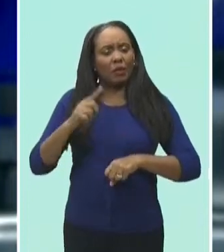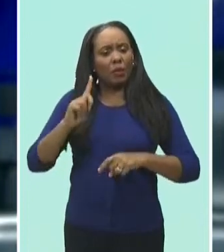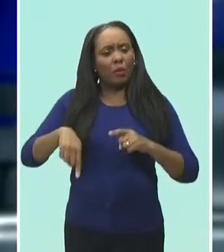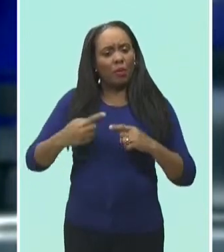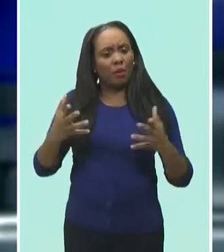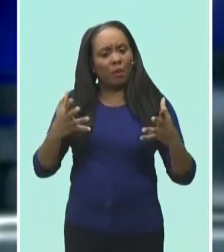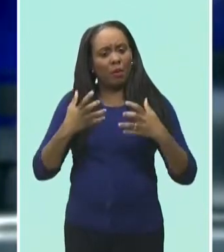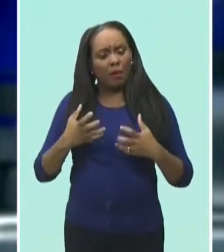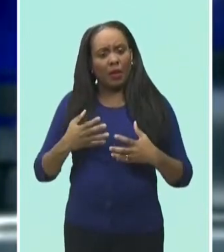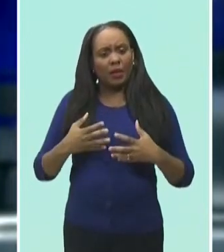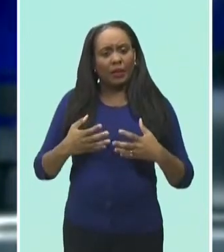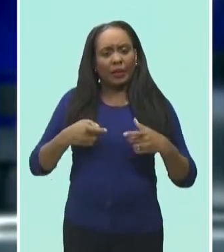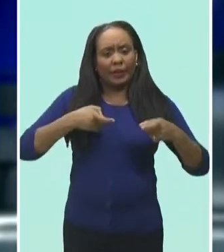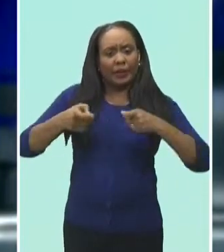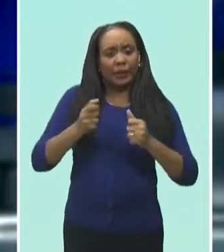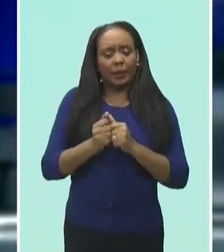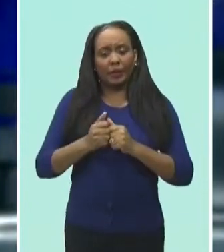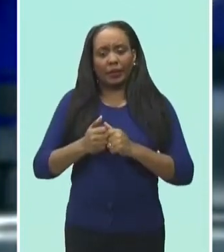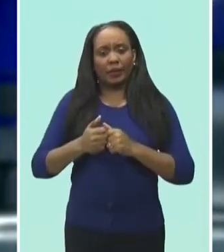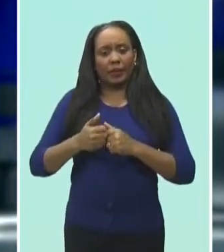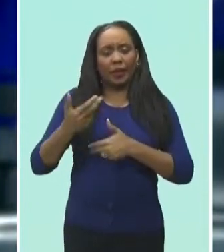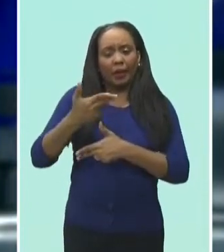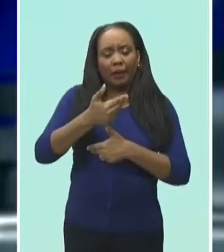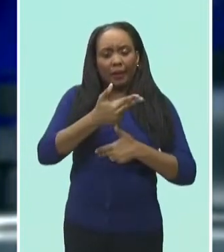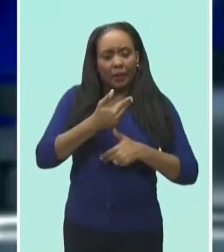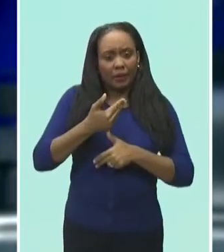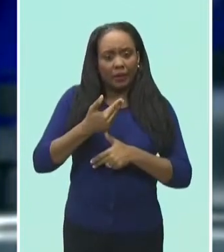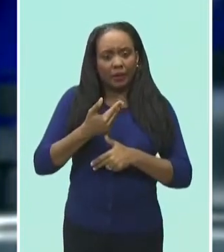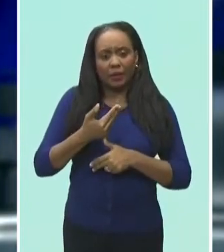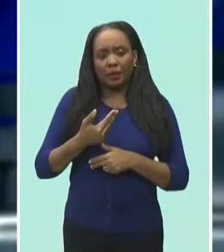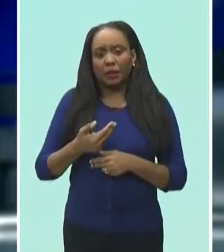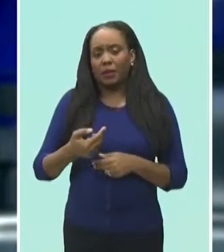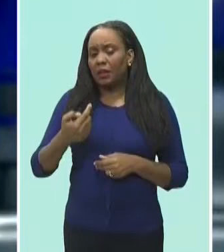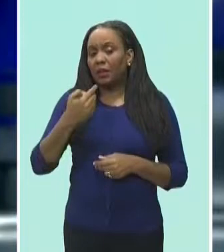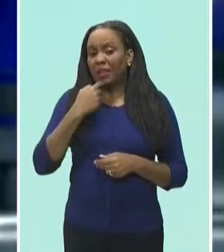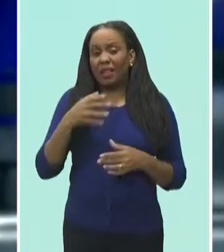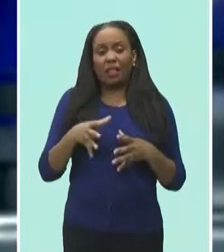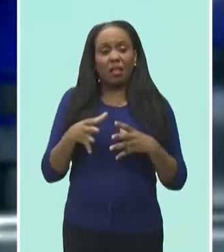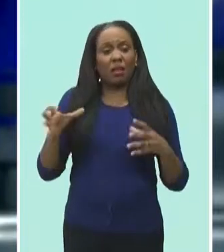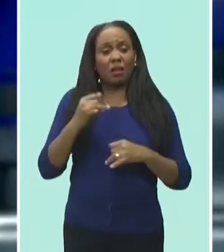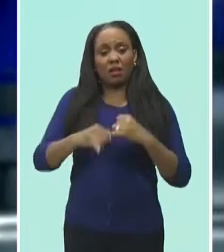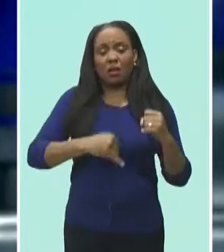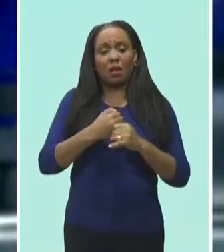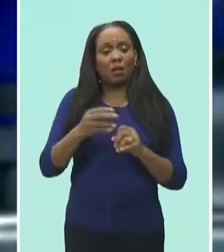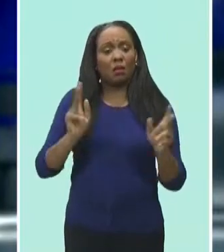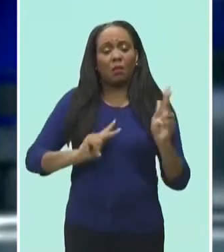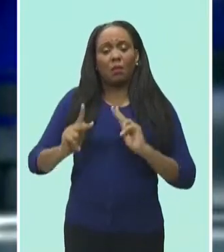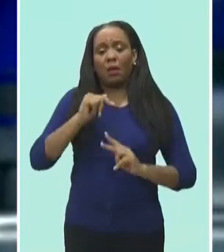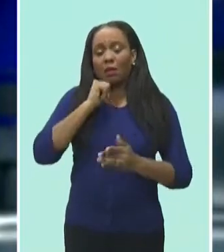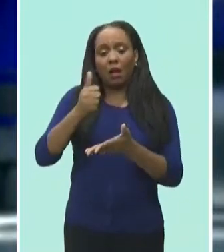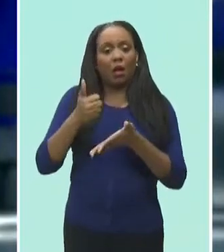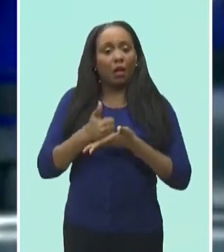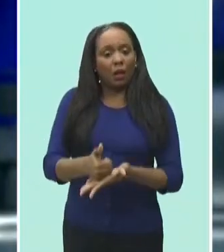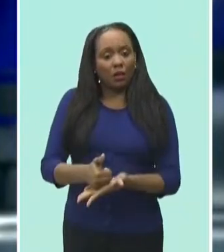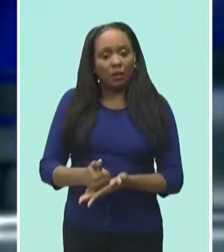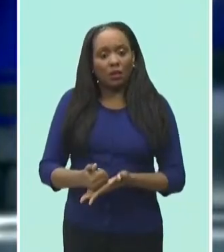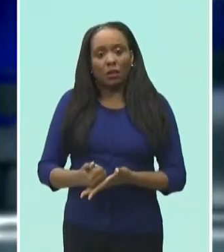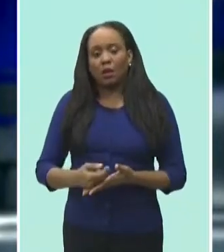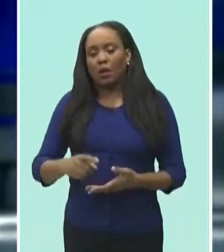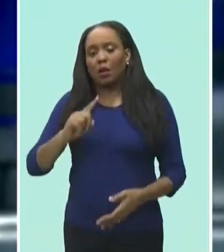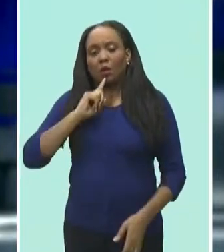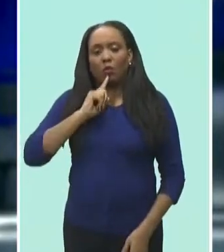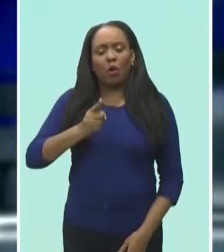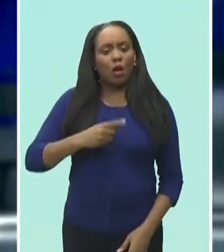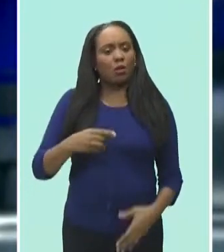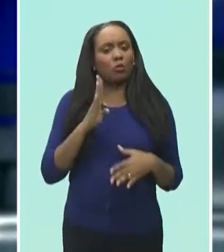settlement of its islands. She was also very frank about the lack of access to funding from international counterparts. Ms. Motley was forceful in